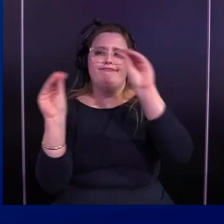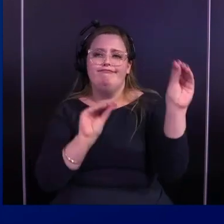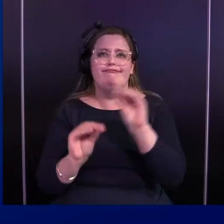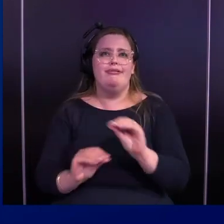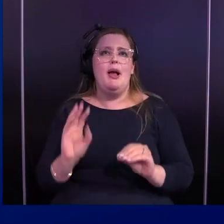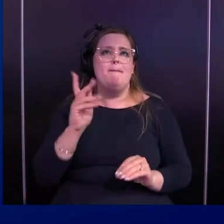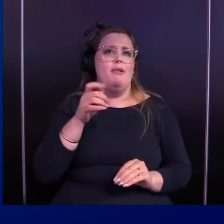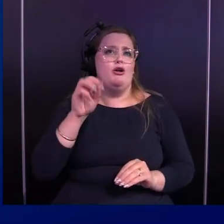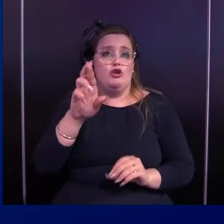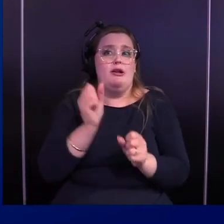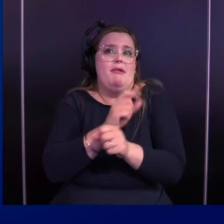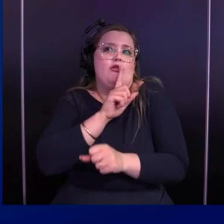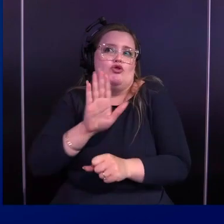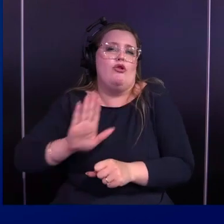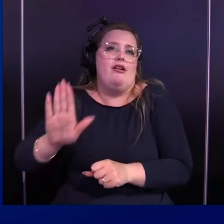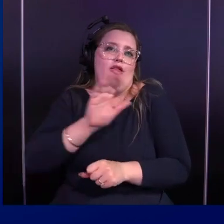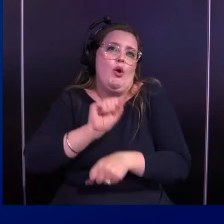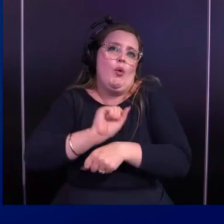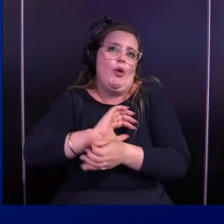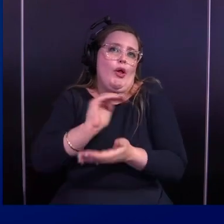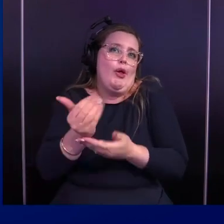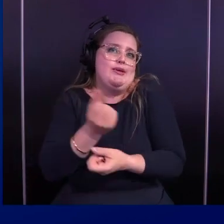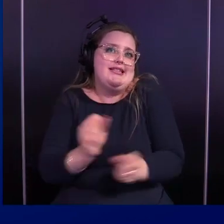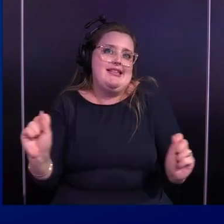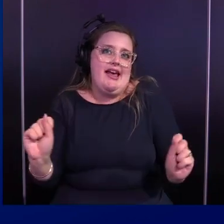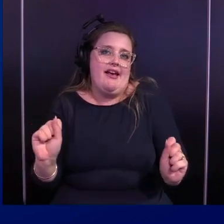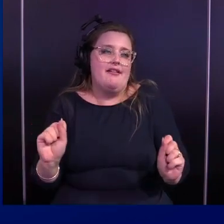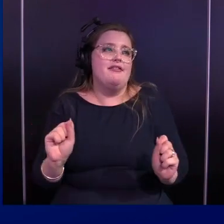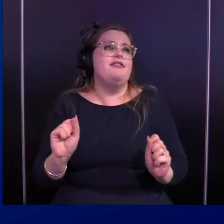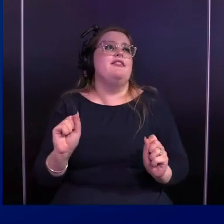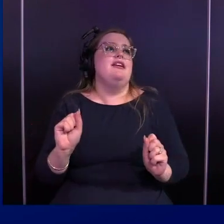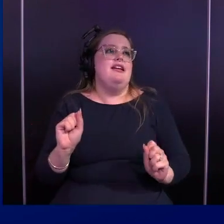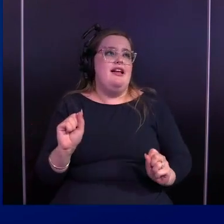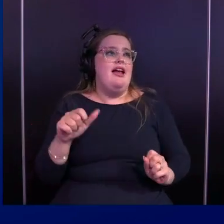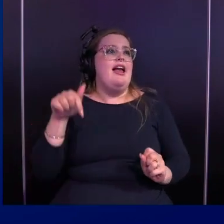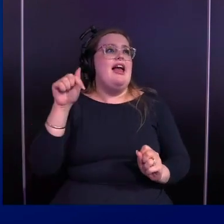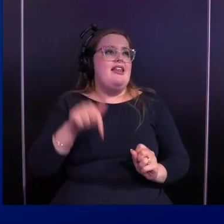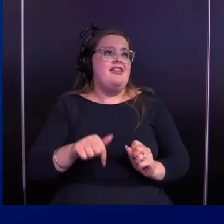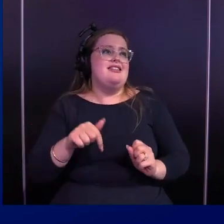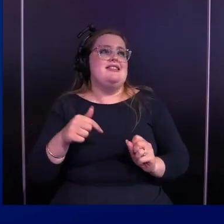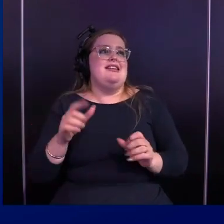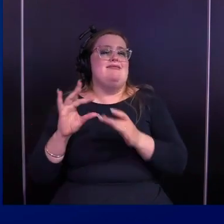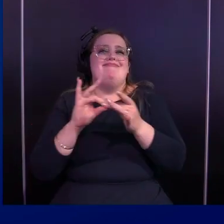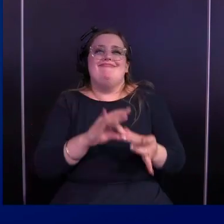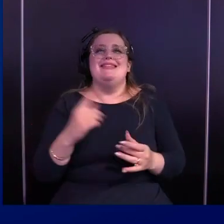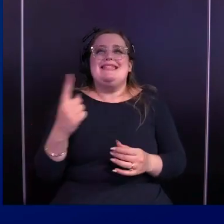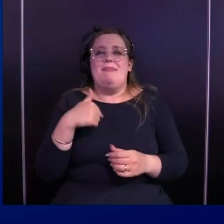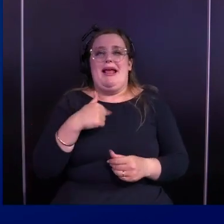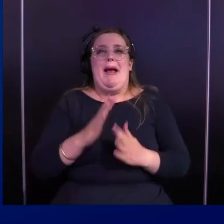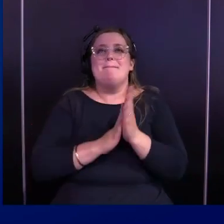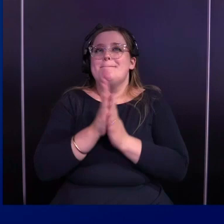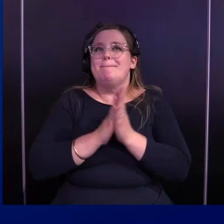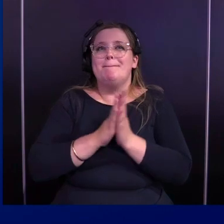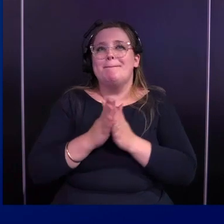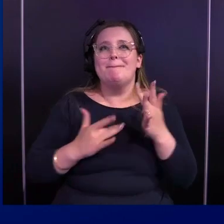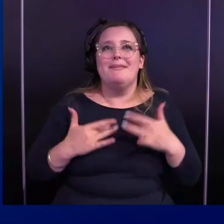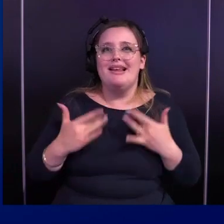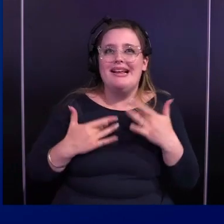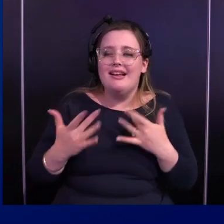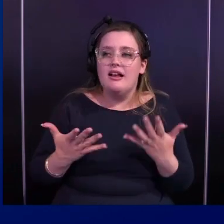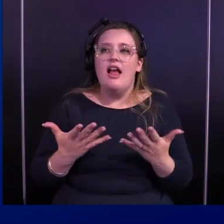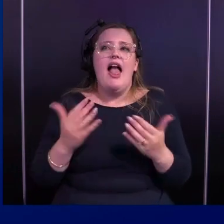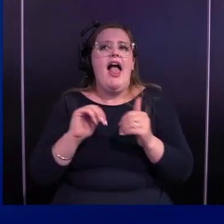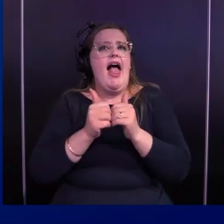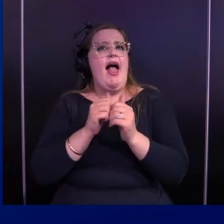safe. And this goes back into something that I'm very passionate about, is how can we make security more